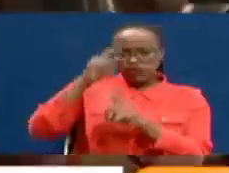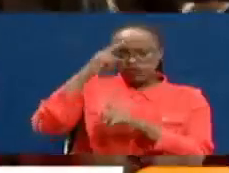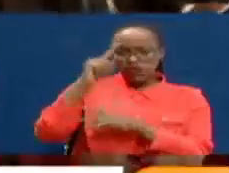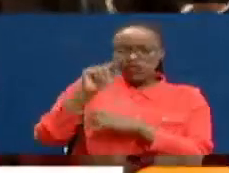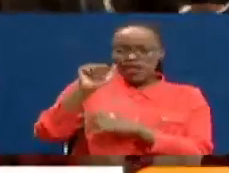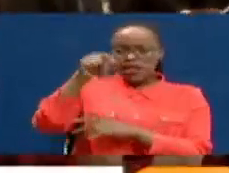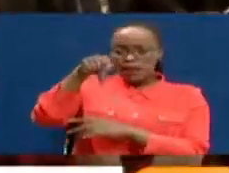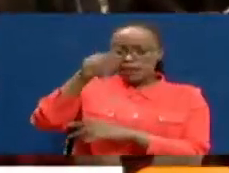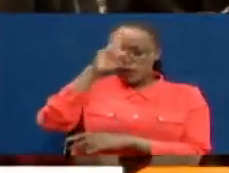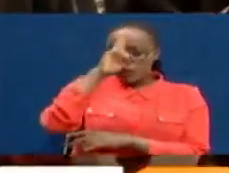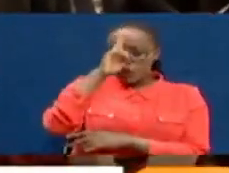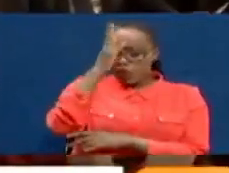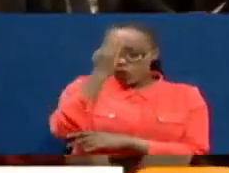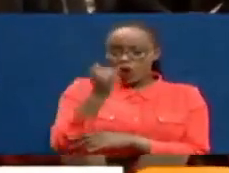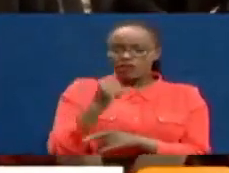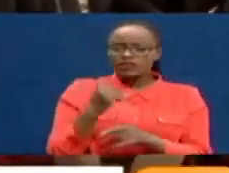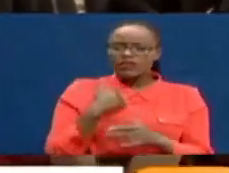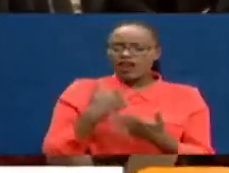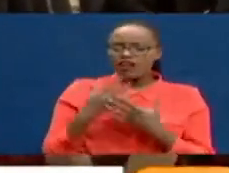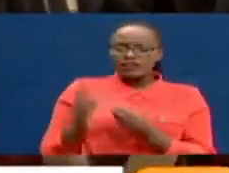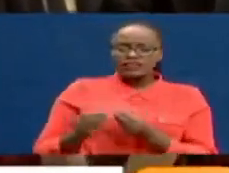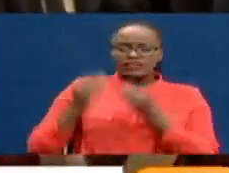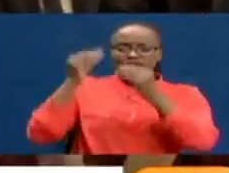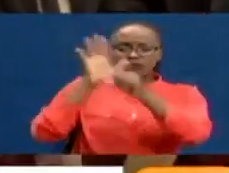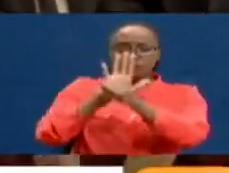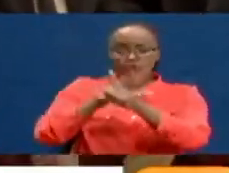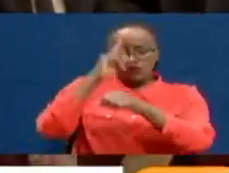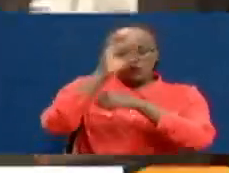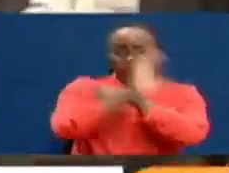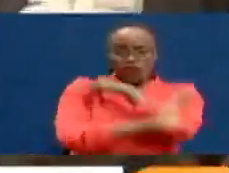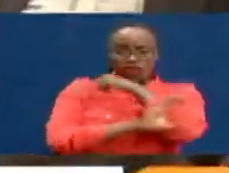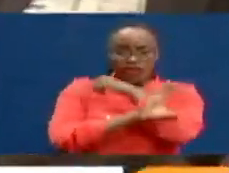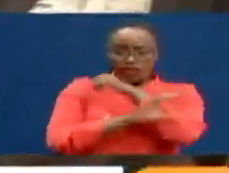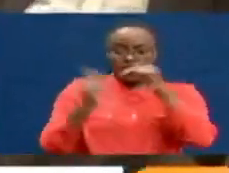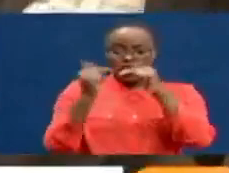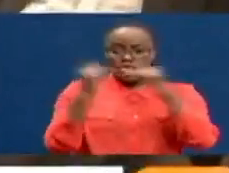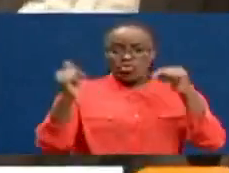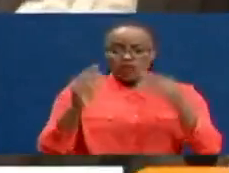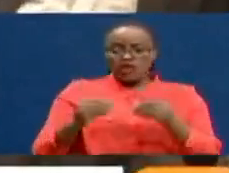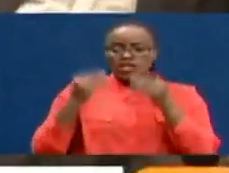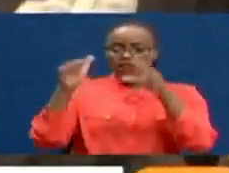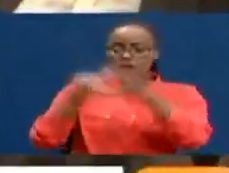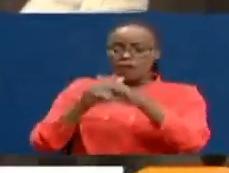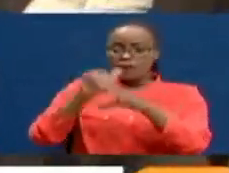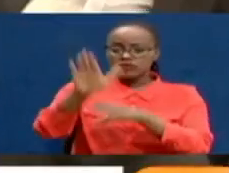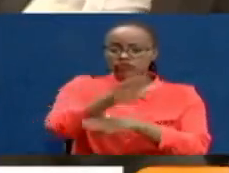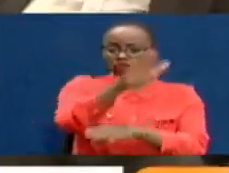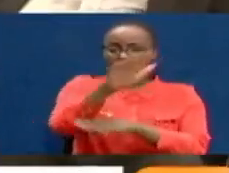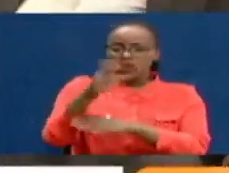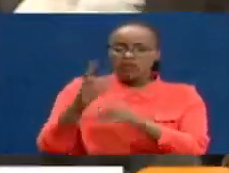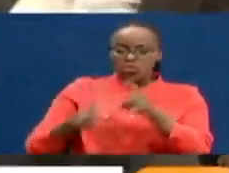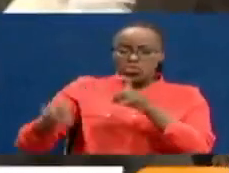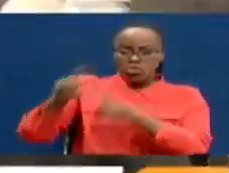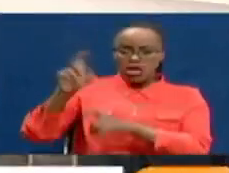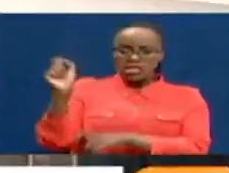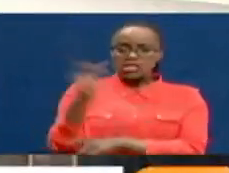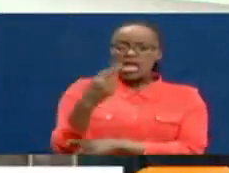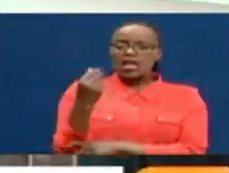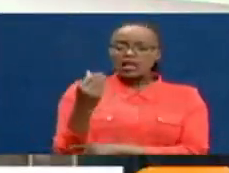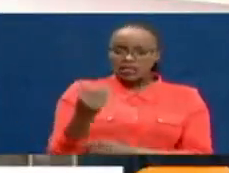administration police officers due to their immense sacrifice for the country, as opposed to giving members of parliament salary increments.